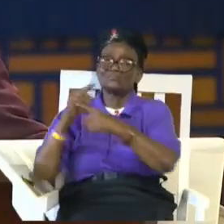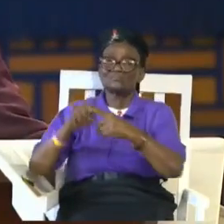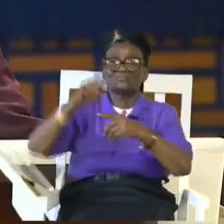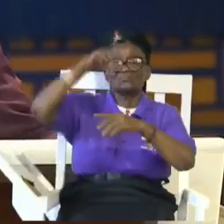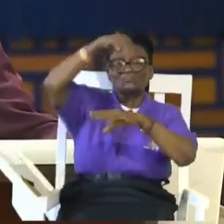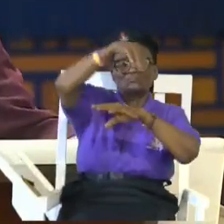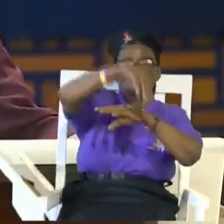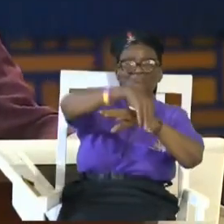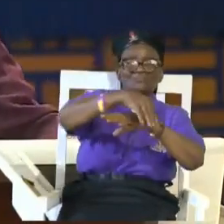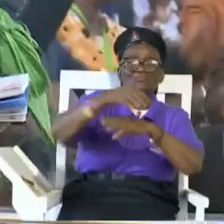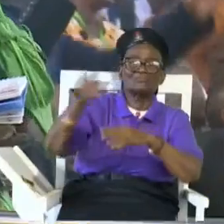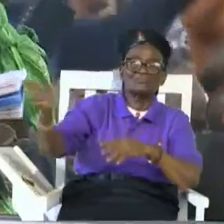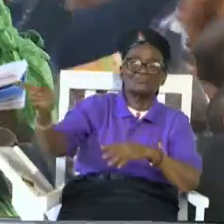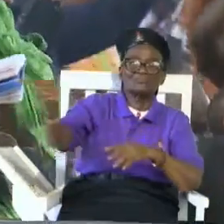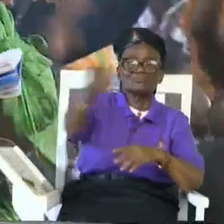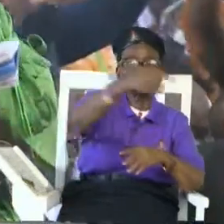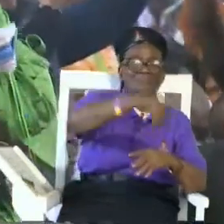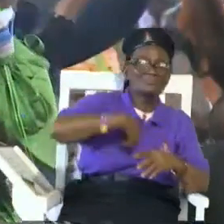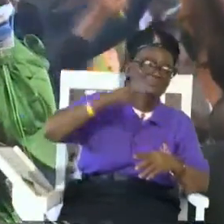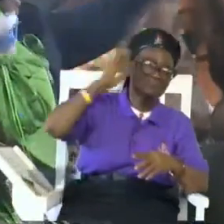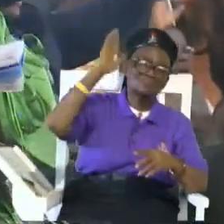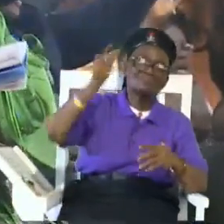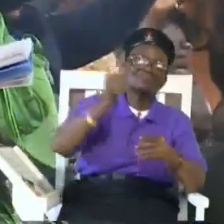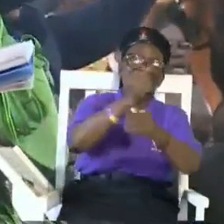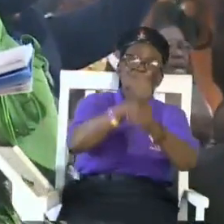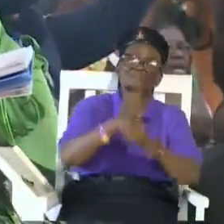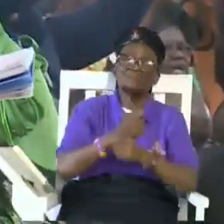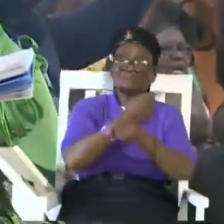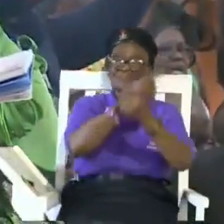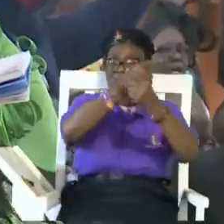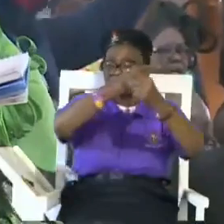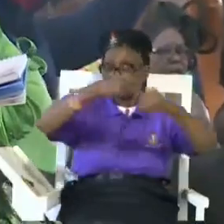tonight you will get deliverance.